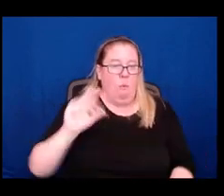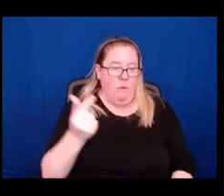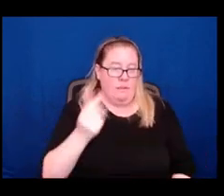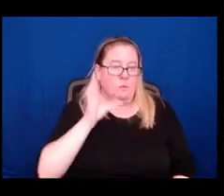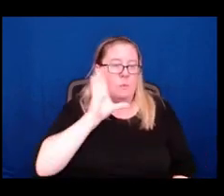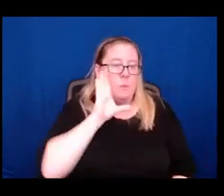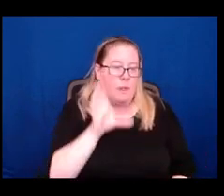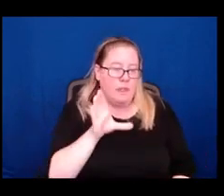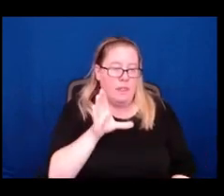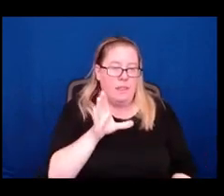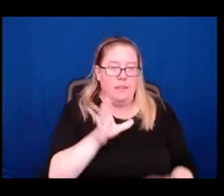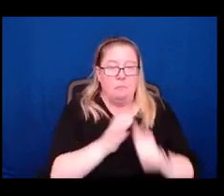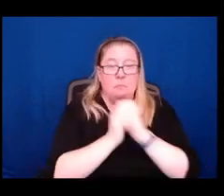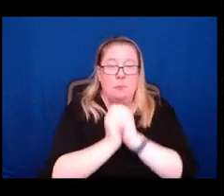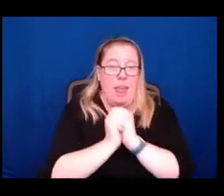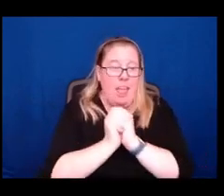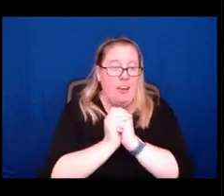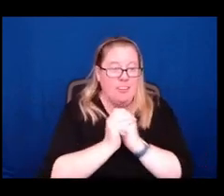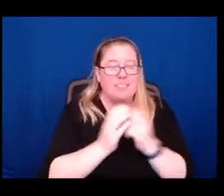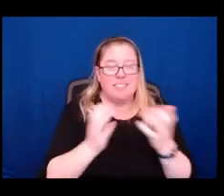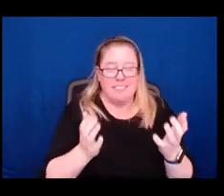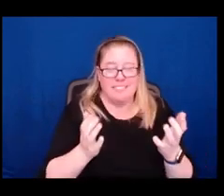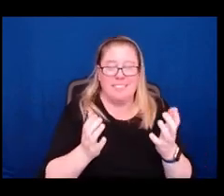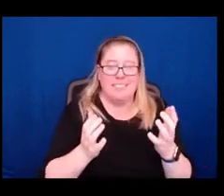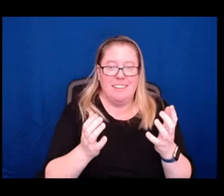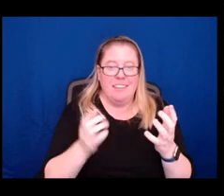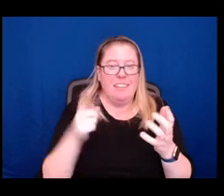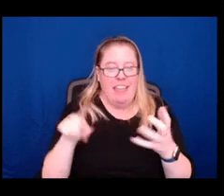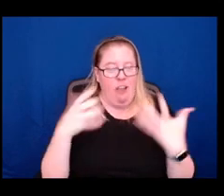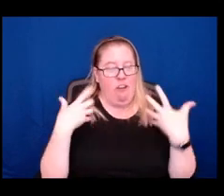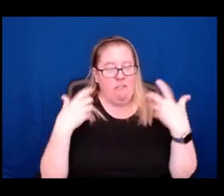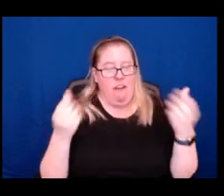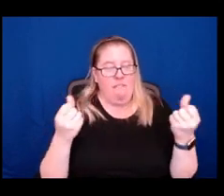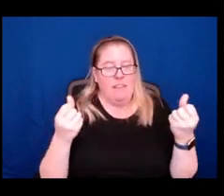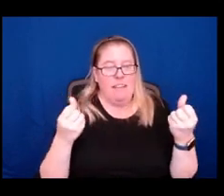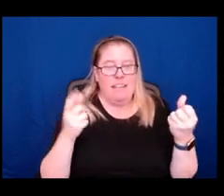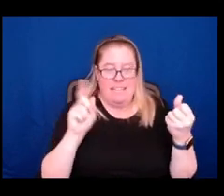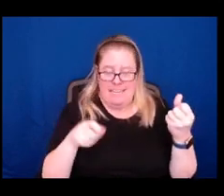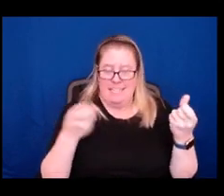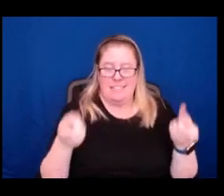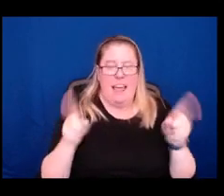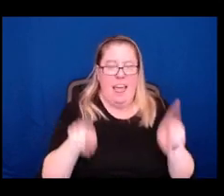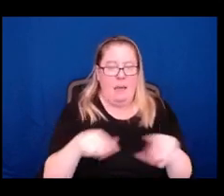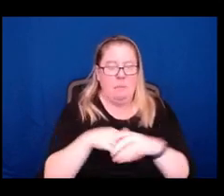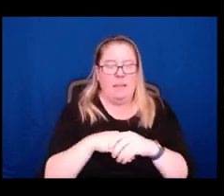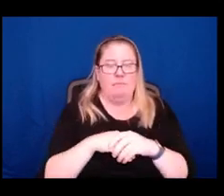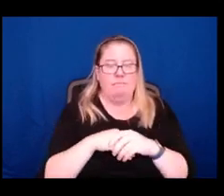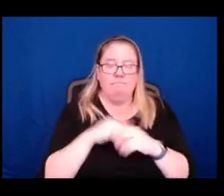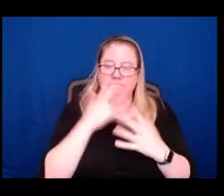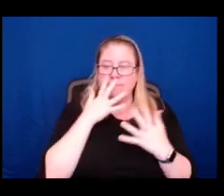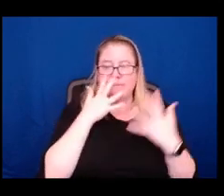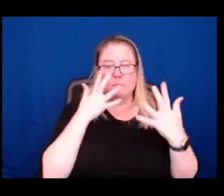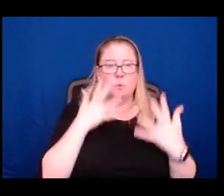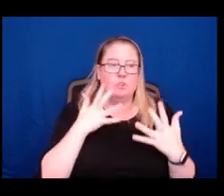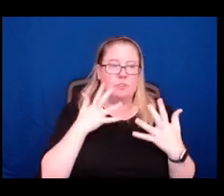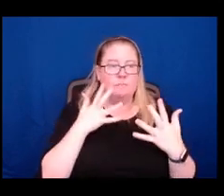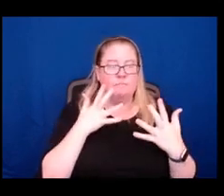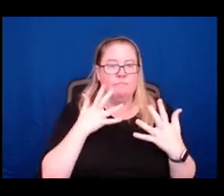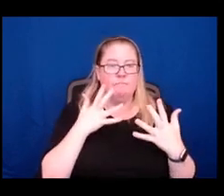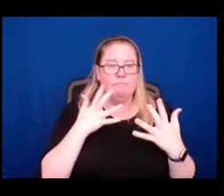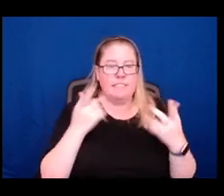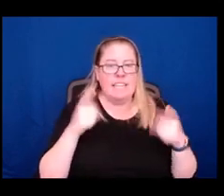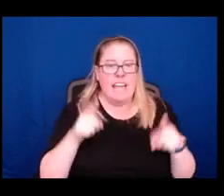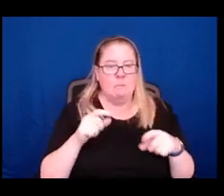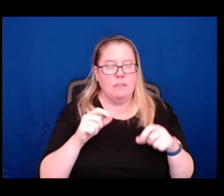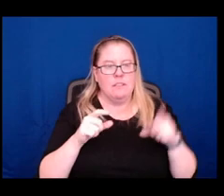of August. And so, you know, prayers there. I'm more than confident that this is something that needs to be done. But unfortunately, it